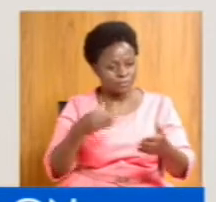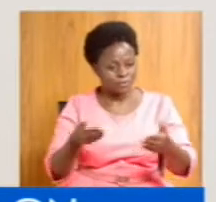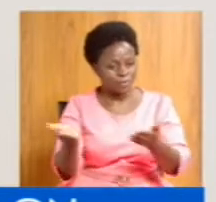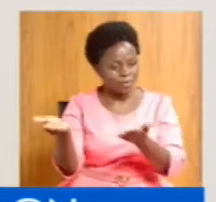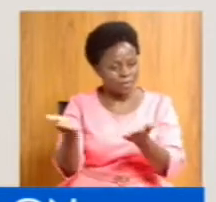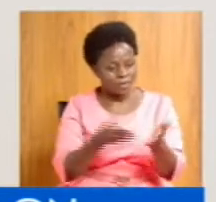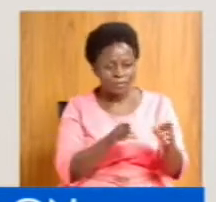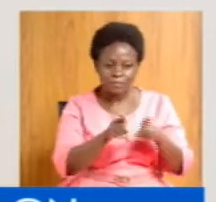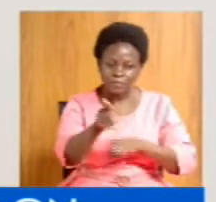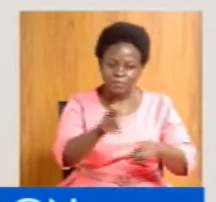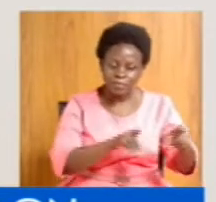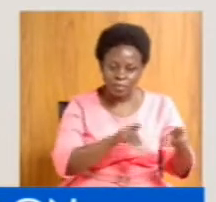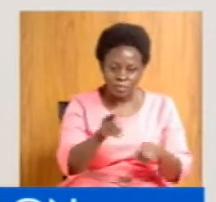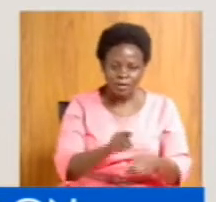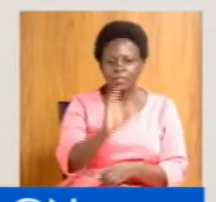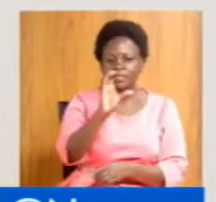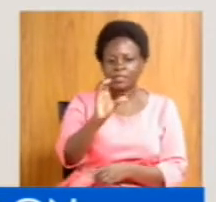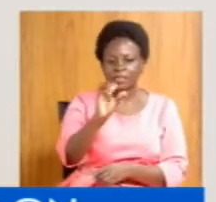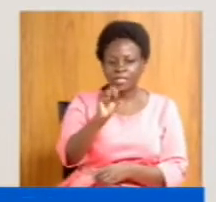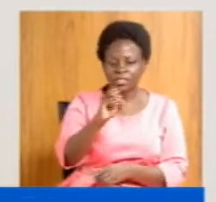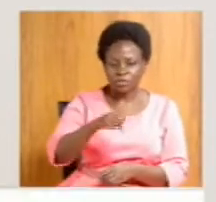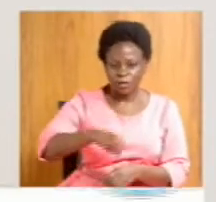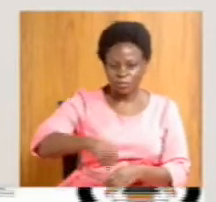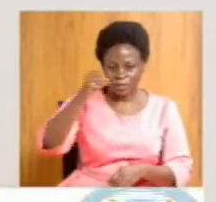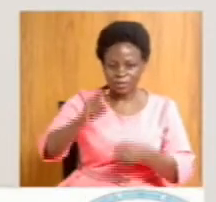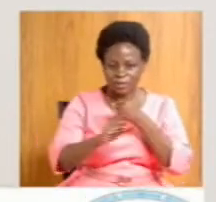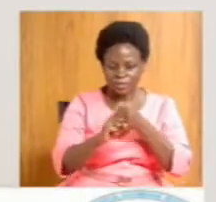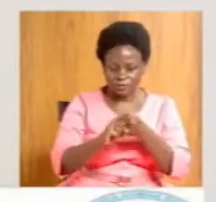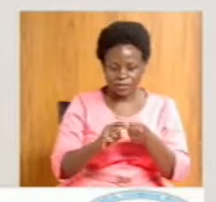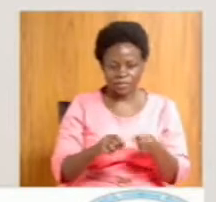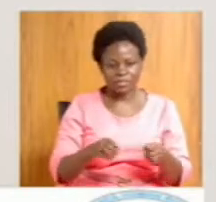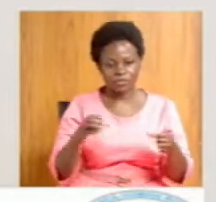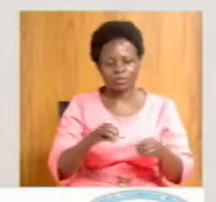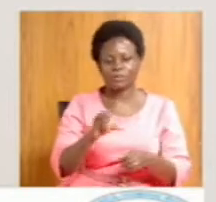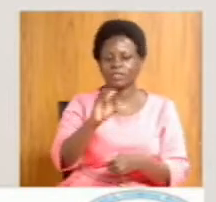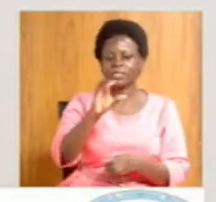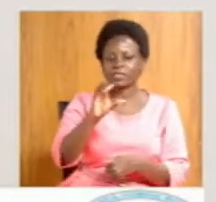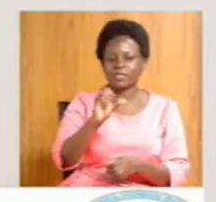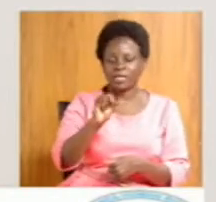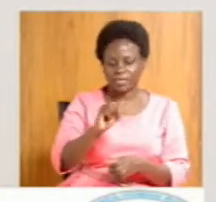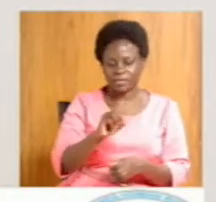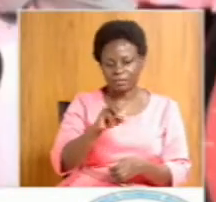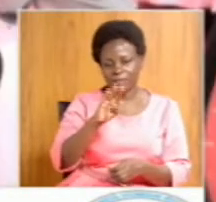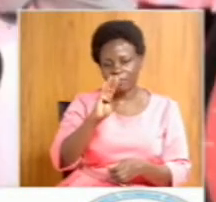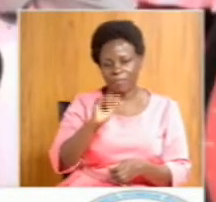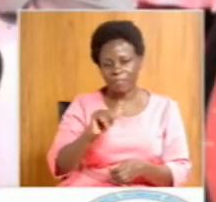the executive director civil society budget advocacy group CS BAG Mr. Julius Mukunda